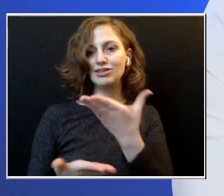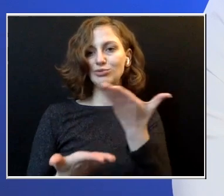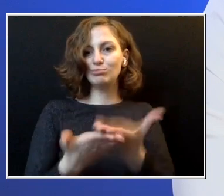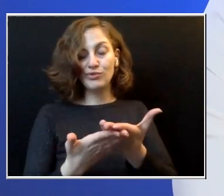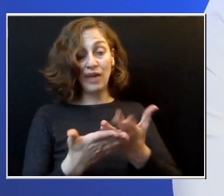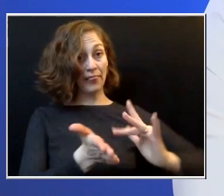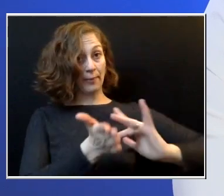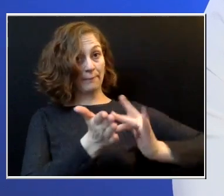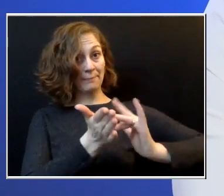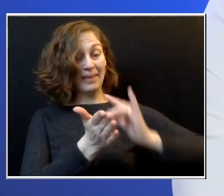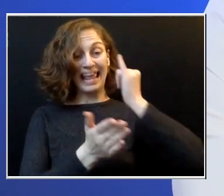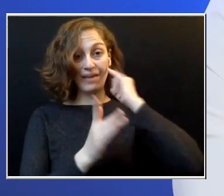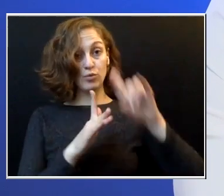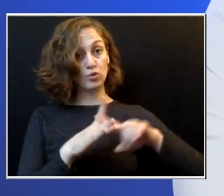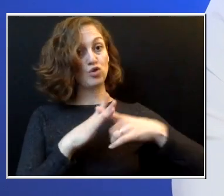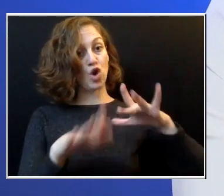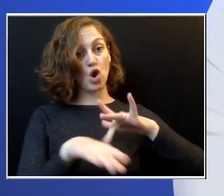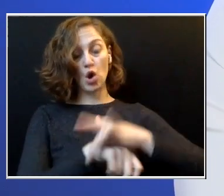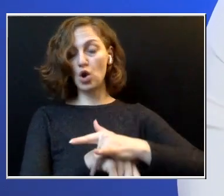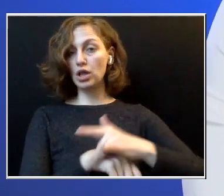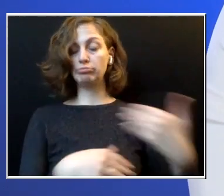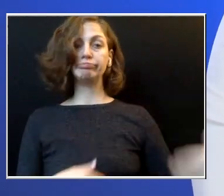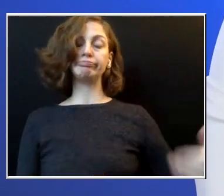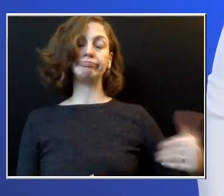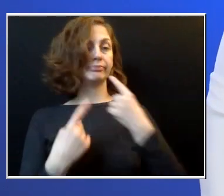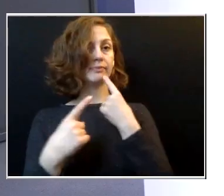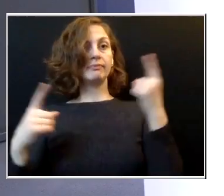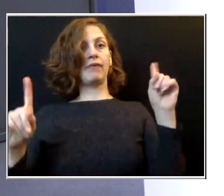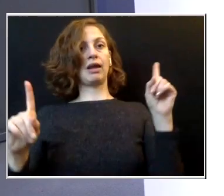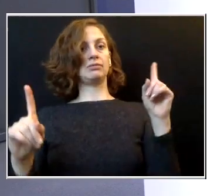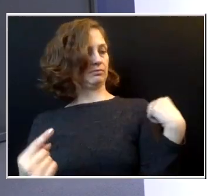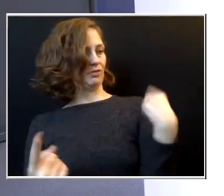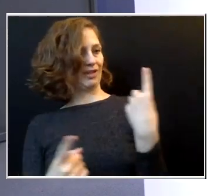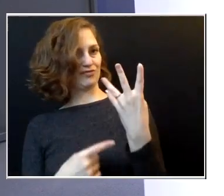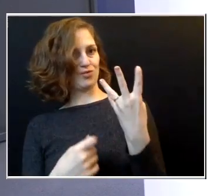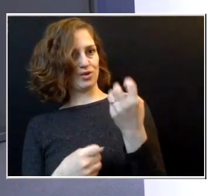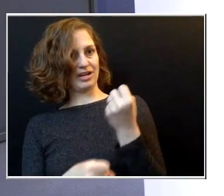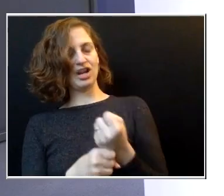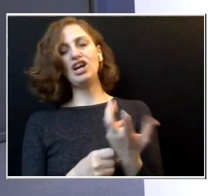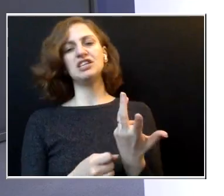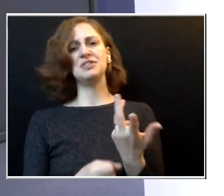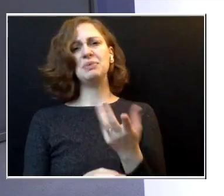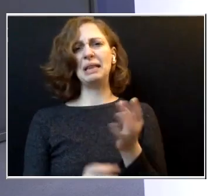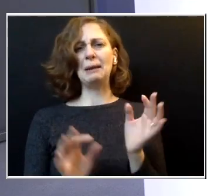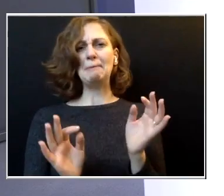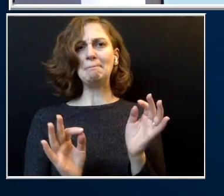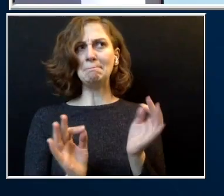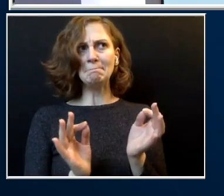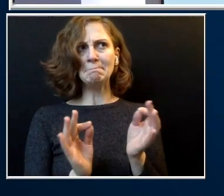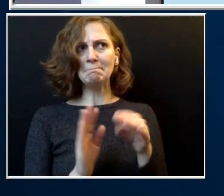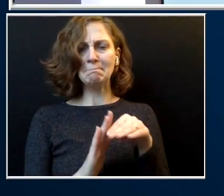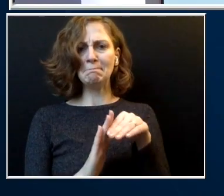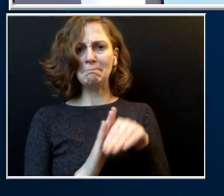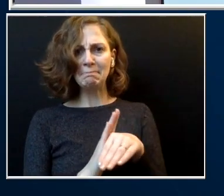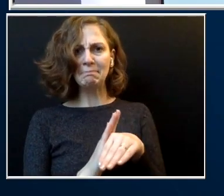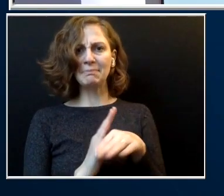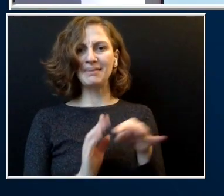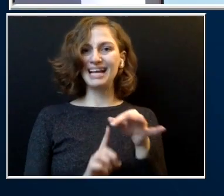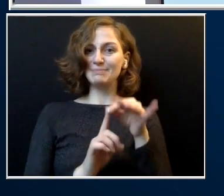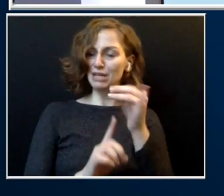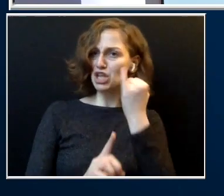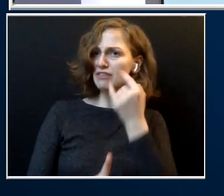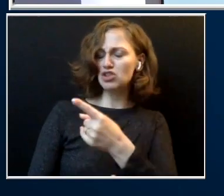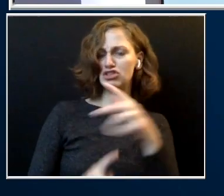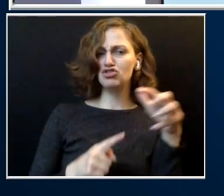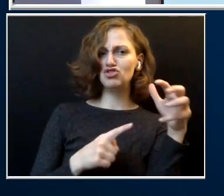very minimal decline over the last 4 years almost. Well, that is awesome, especially if she's a champ pickleball player, which is what I hear. Yeah, so that's pretty darn